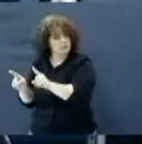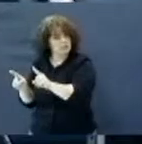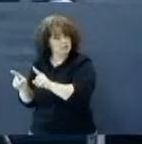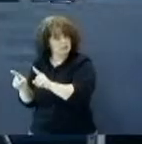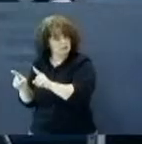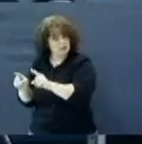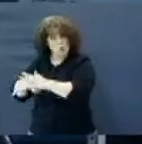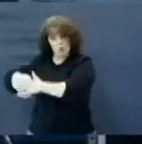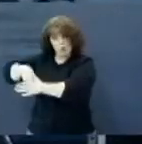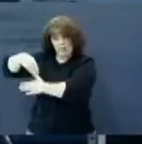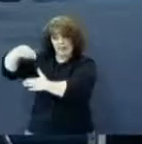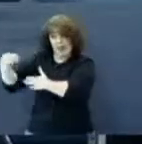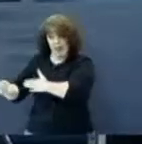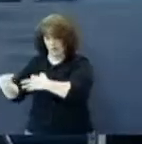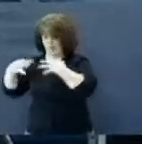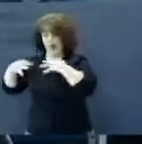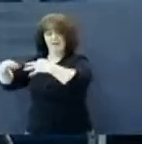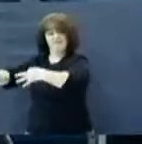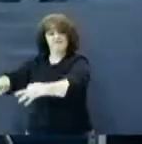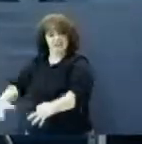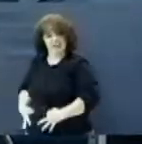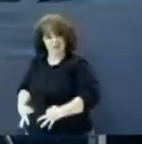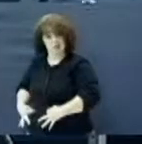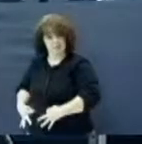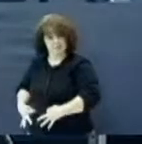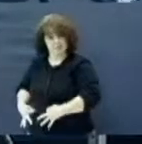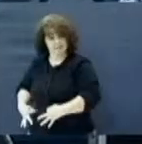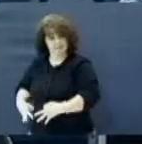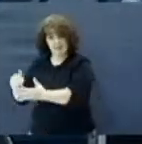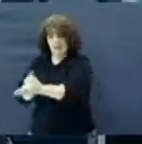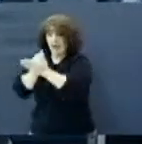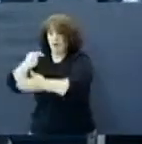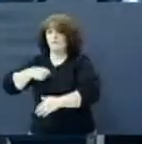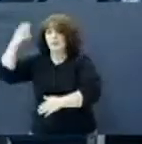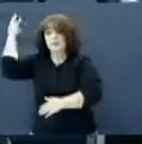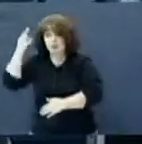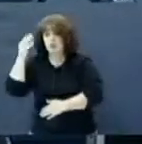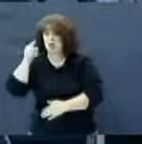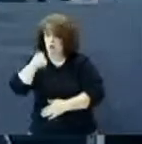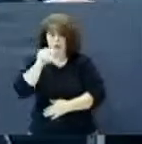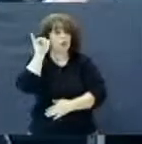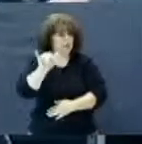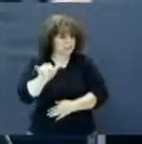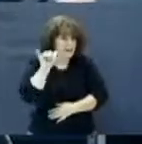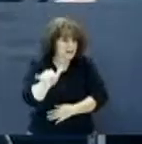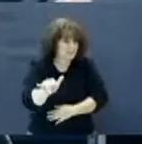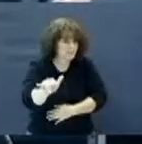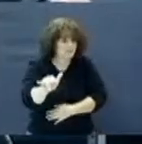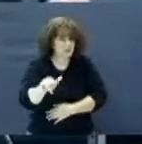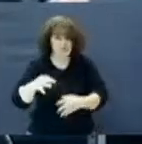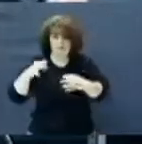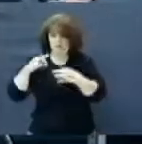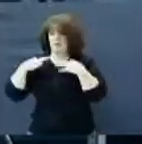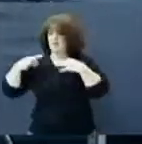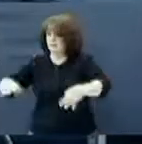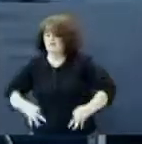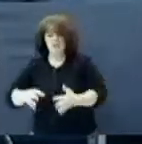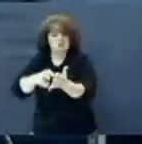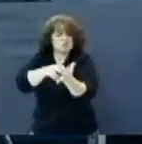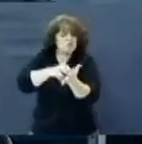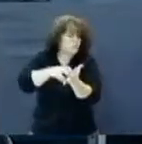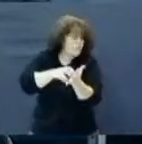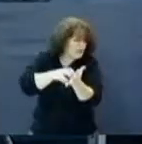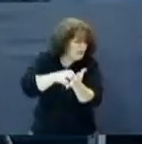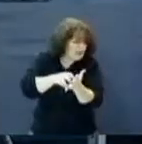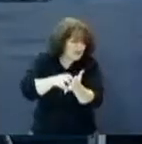hanging on me called the flesh. Somebody help me preach, and you do too. And the flesh is weak, and the flesh, by the way,